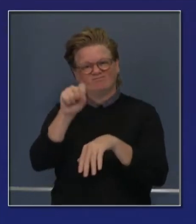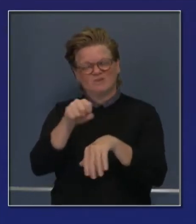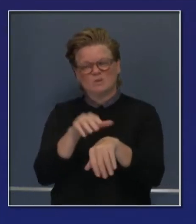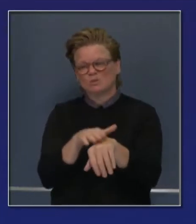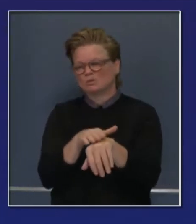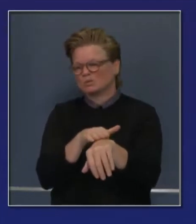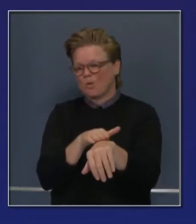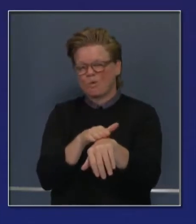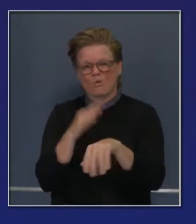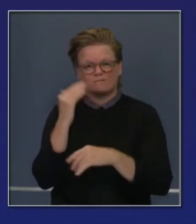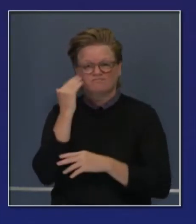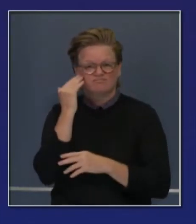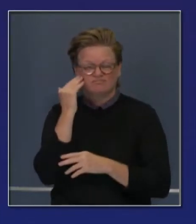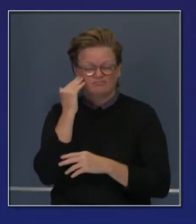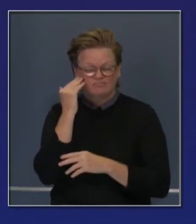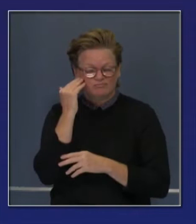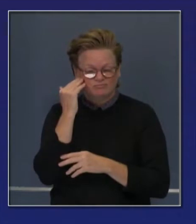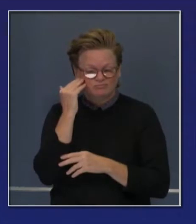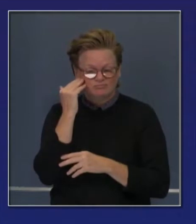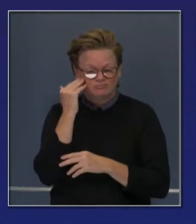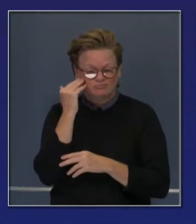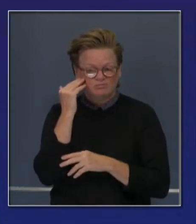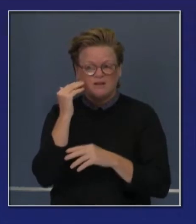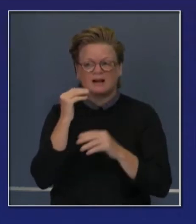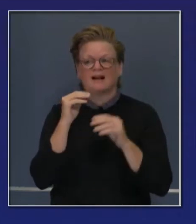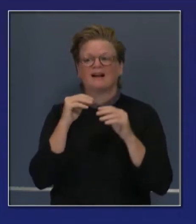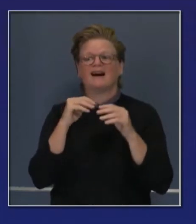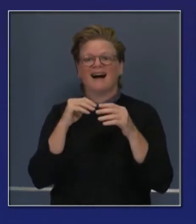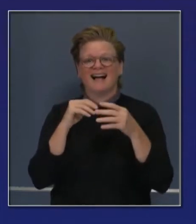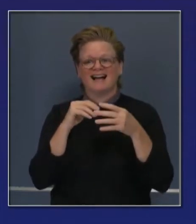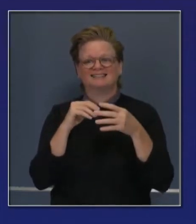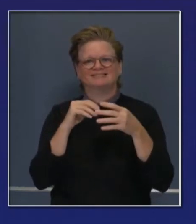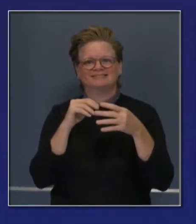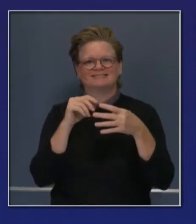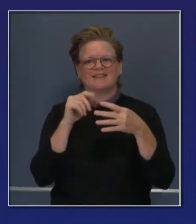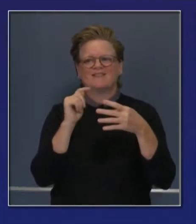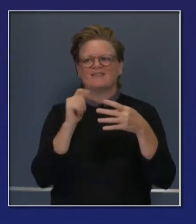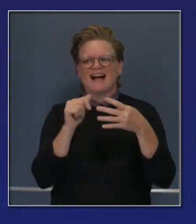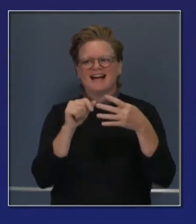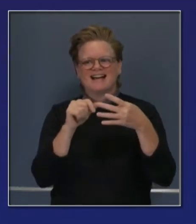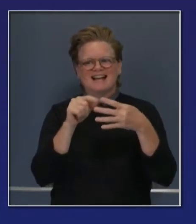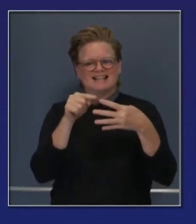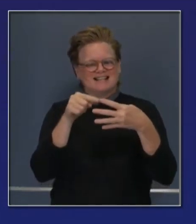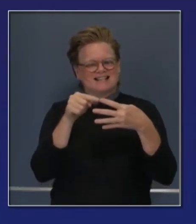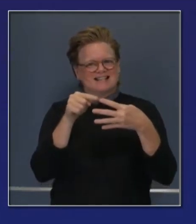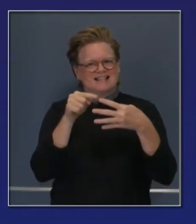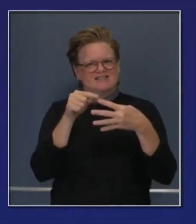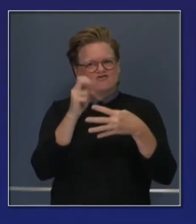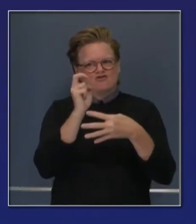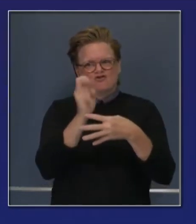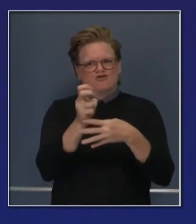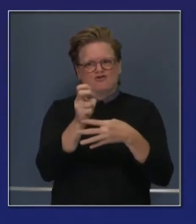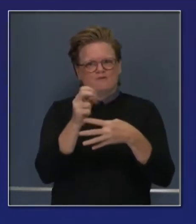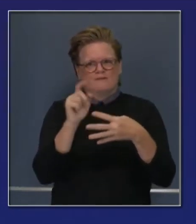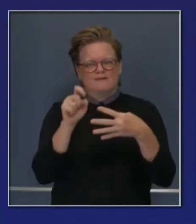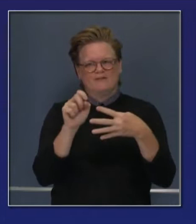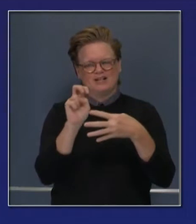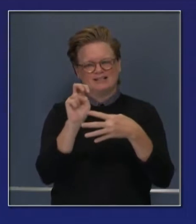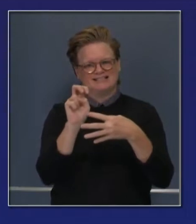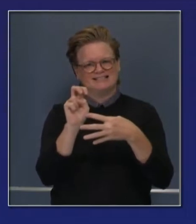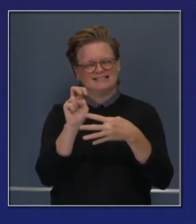of our ability to move into these different tiers. Again, here are the tiers in